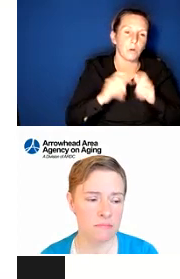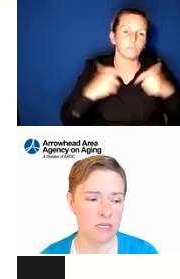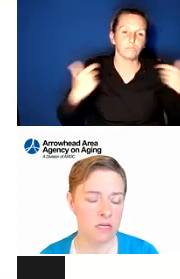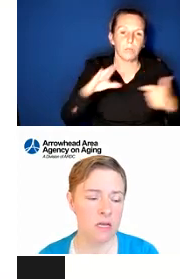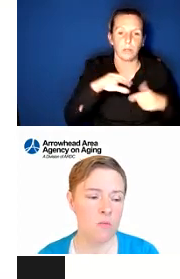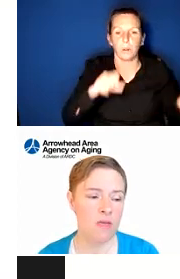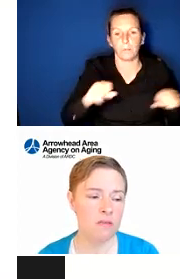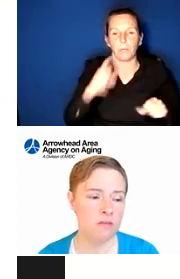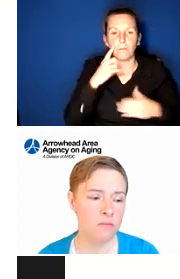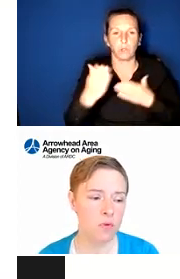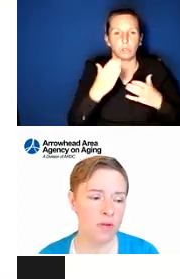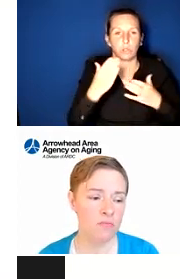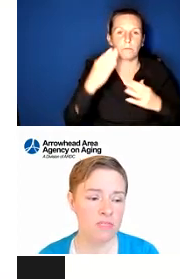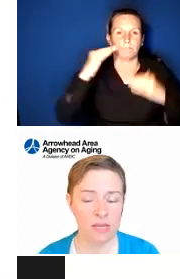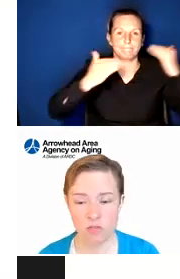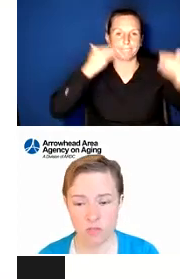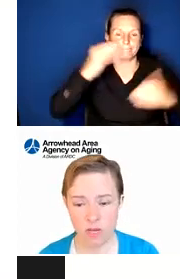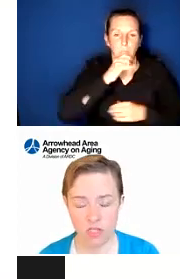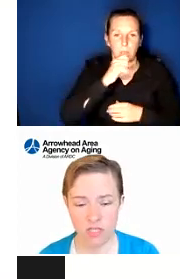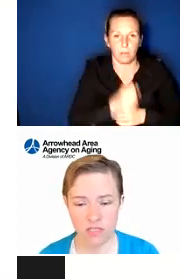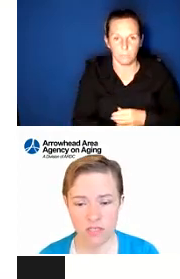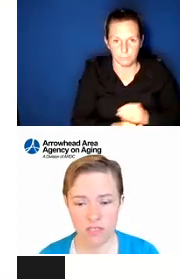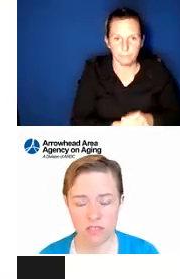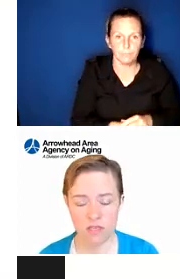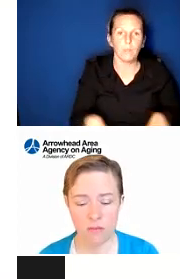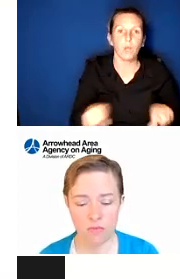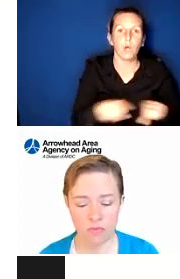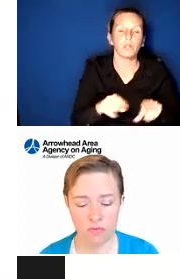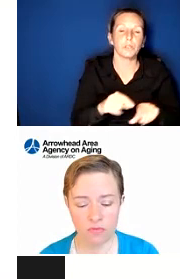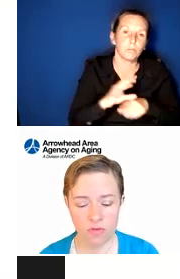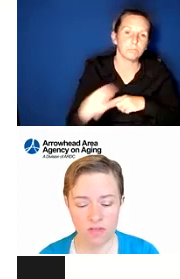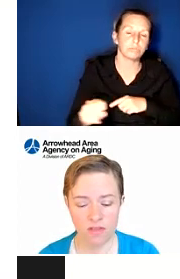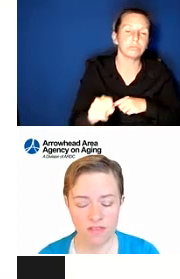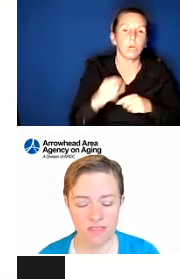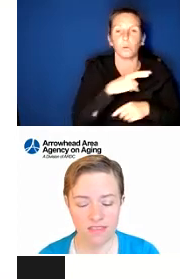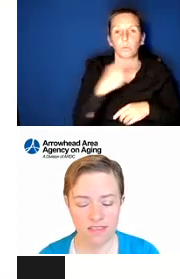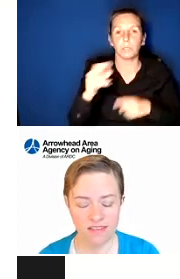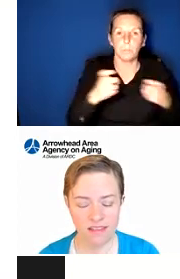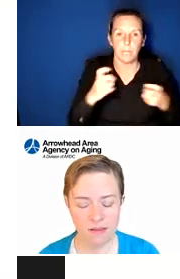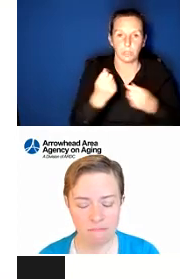community. We also employ risk management strategies. This is through